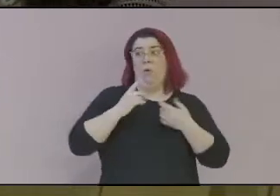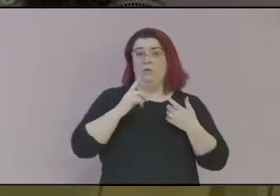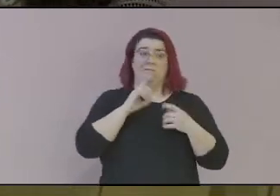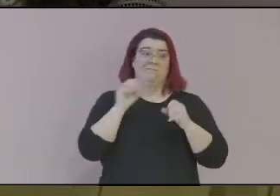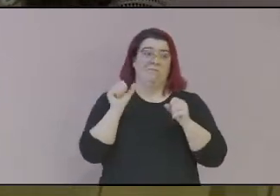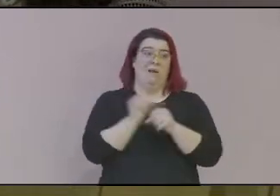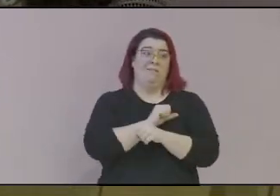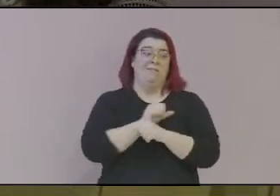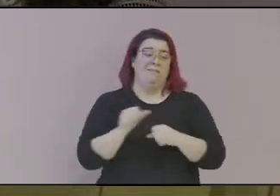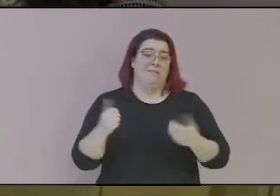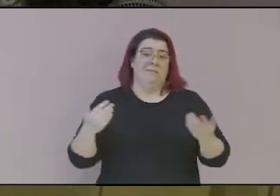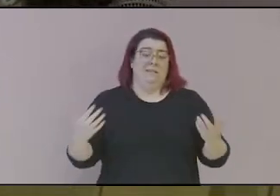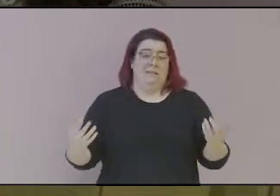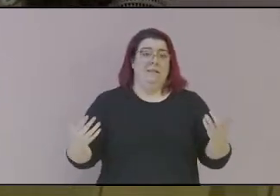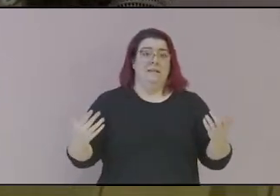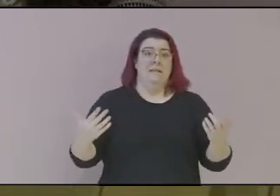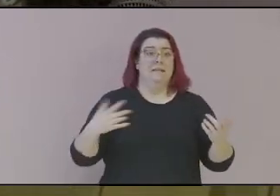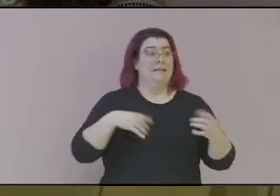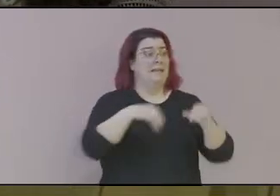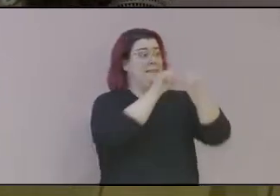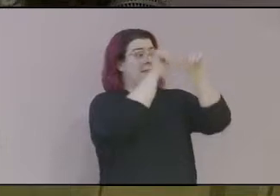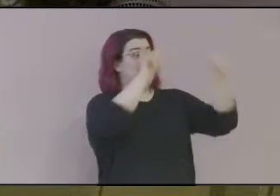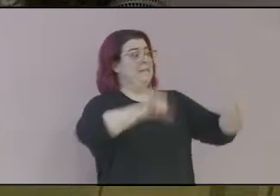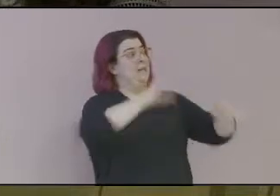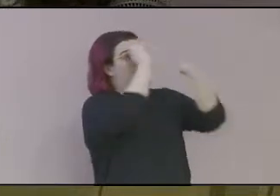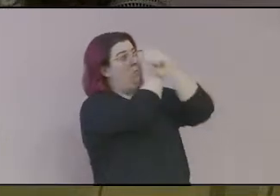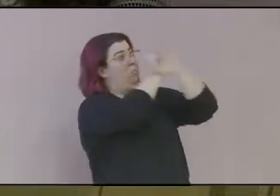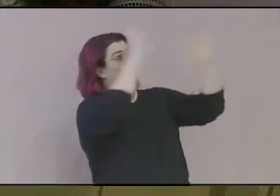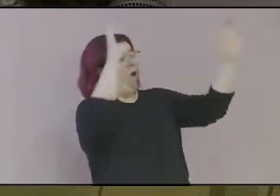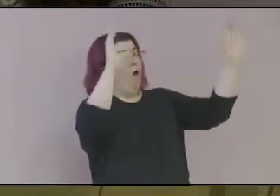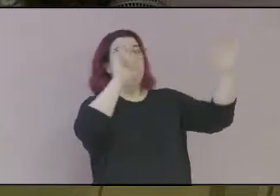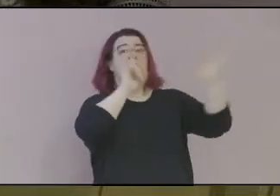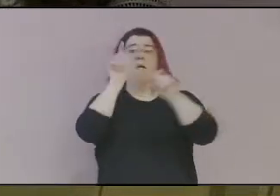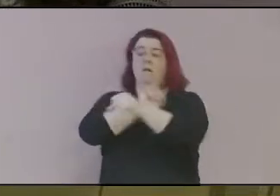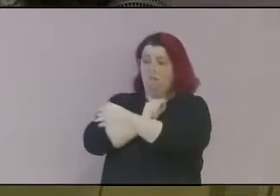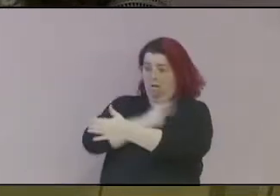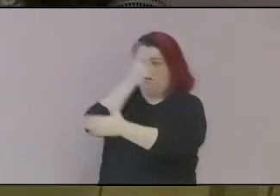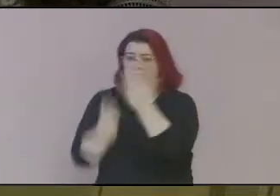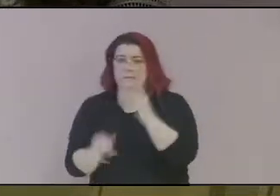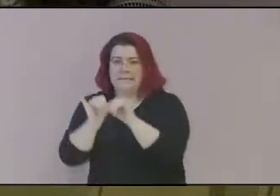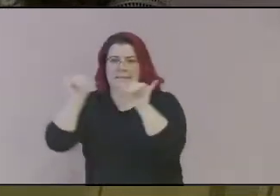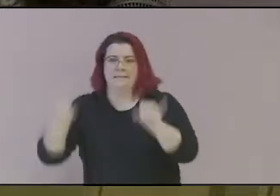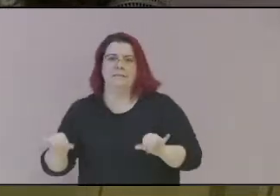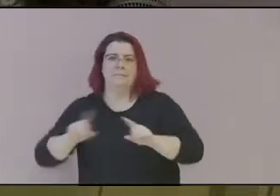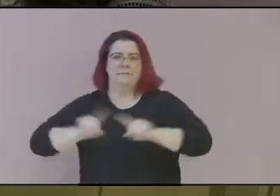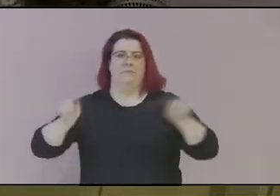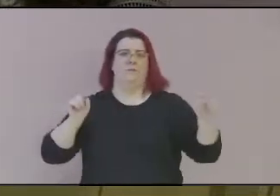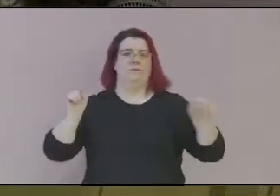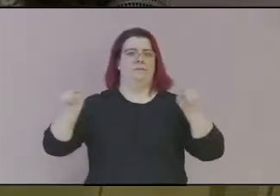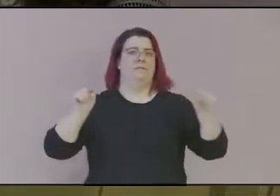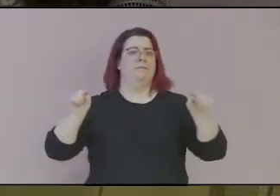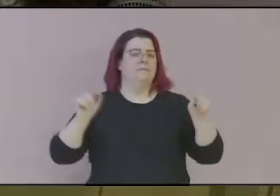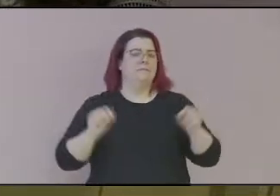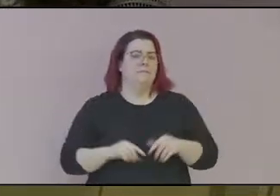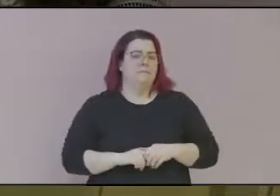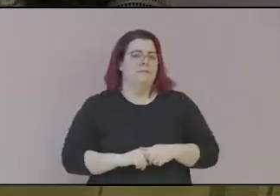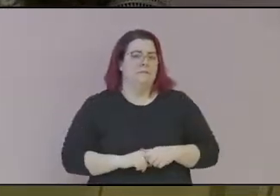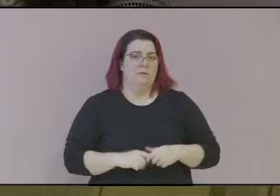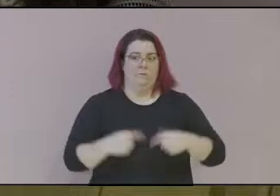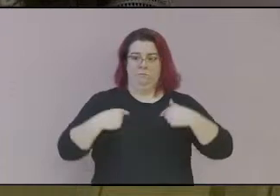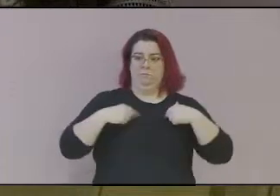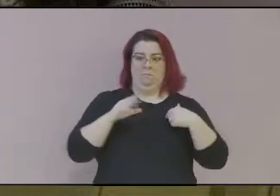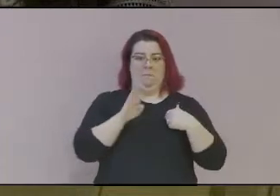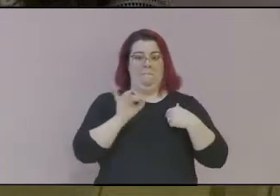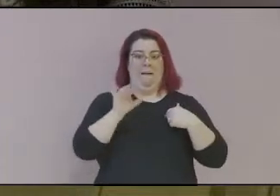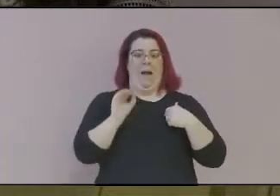it's different to imagine these systems versus actually encounter them, how the bioethicists, ask for